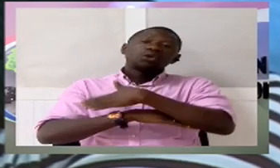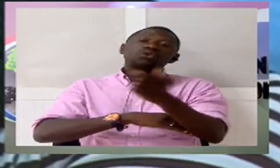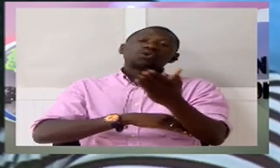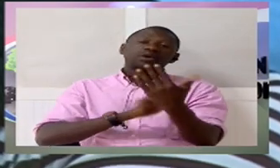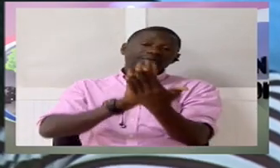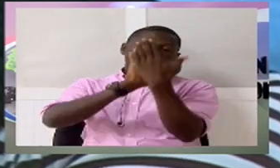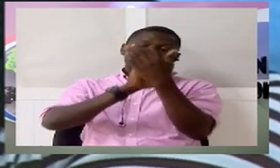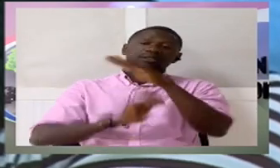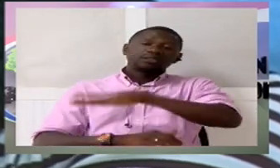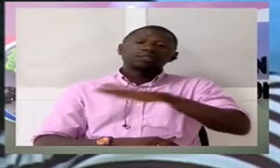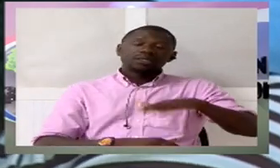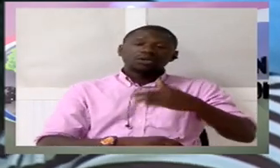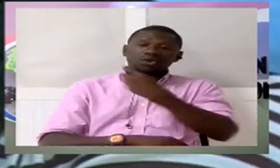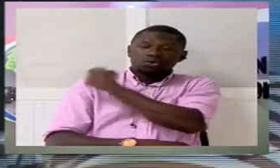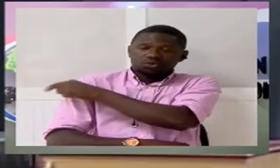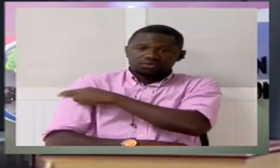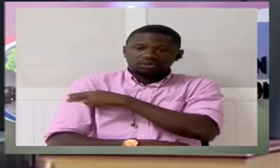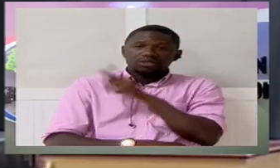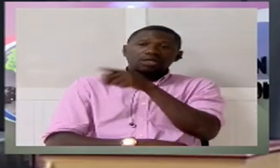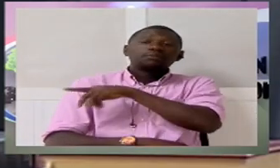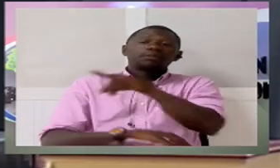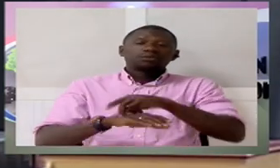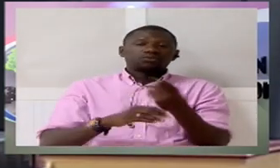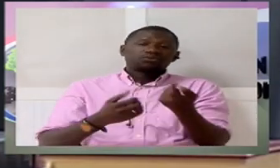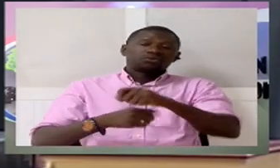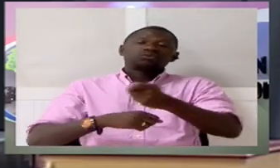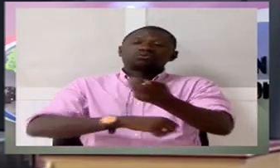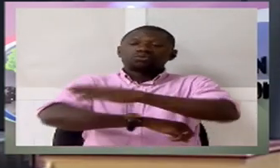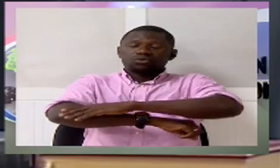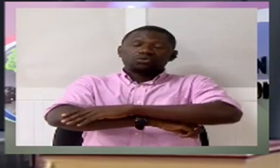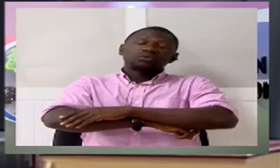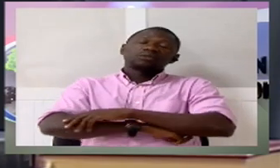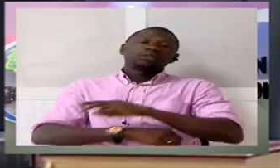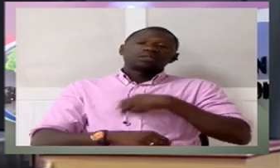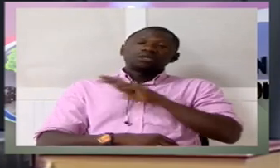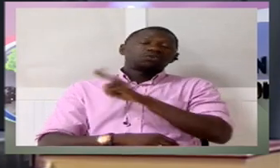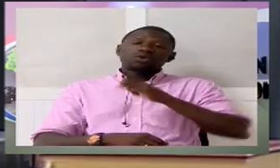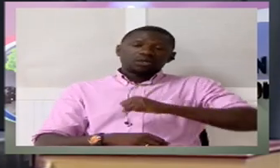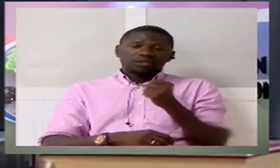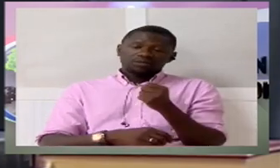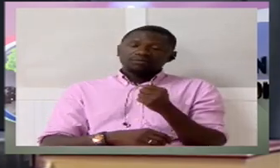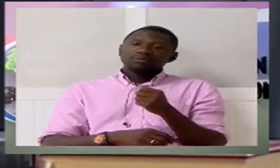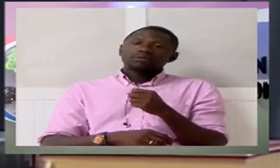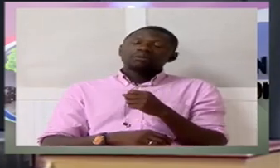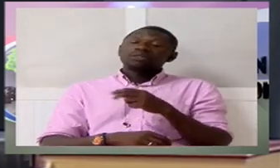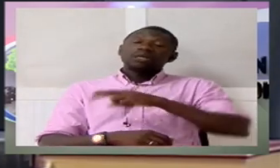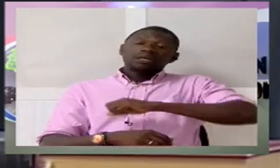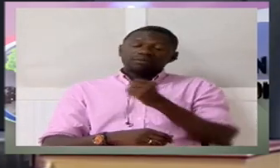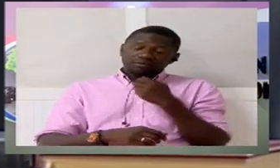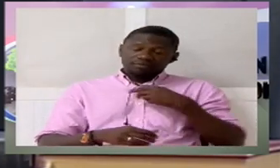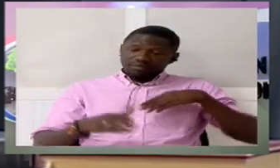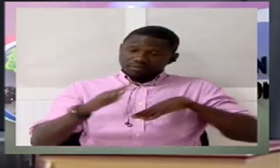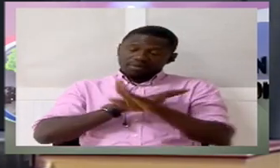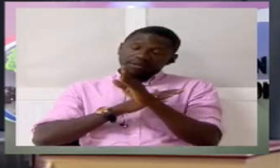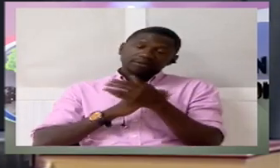hospital. Yeji soro. That place was locked. They didn't allow me to pass by that door. We